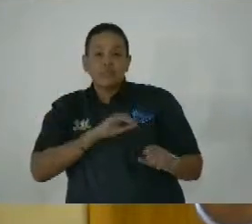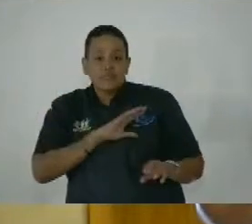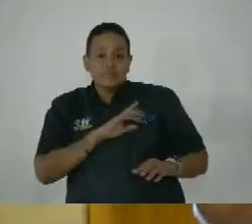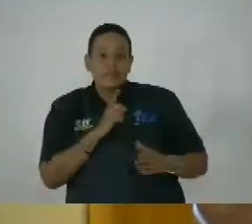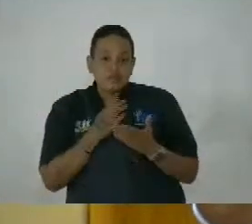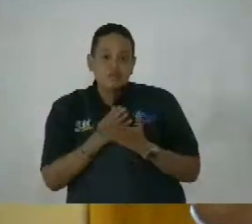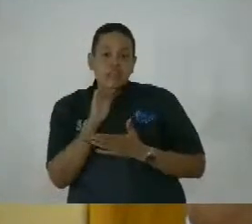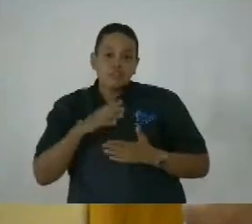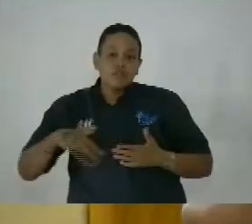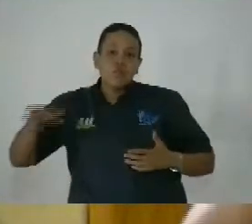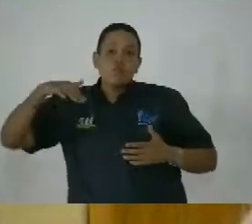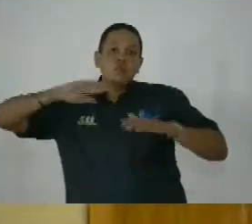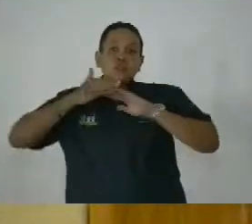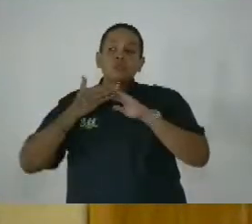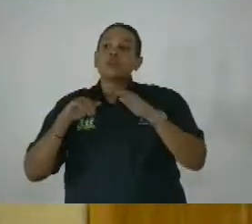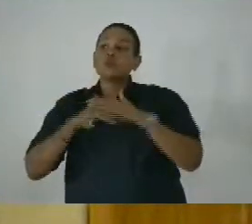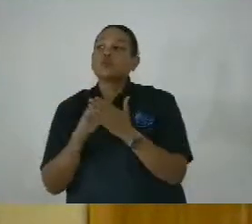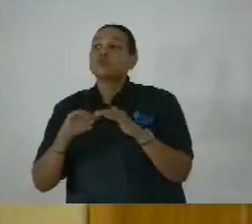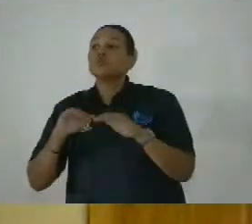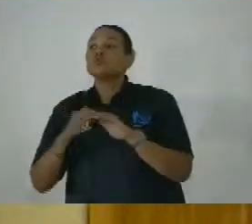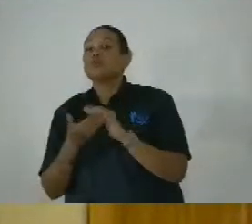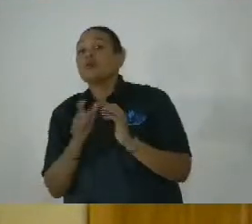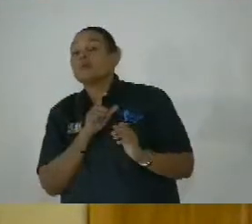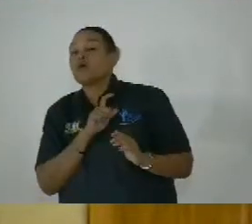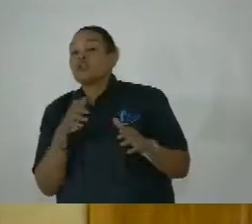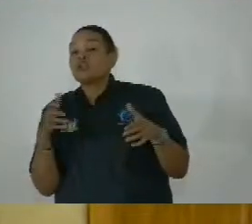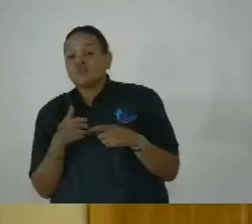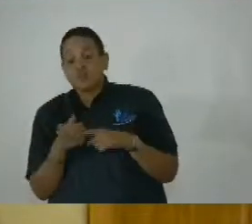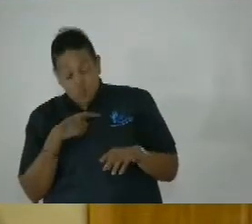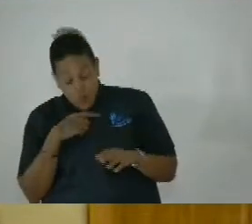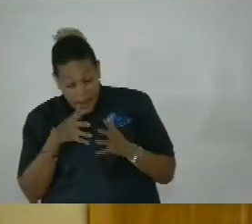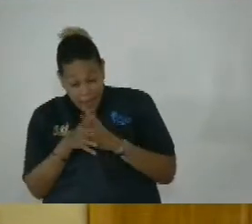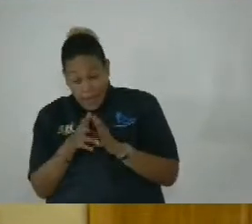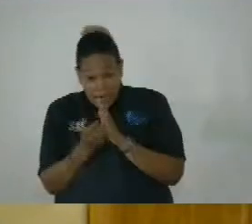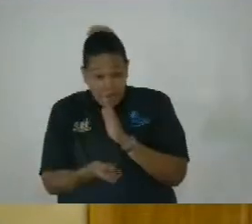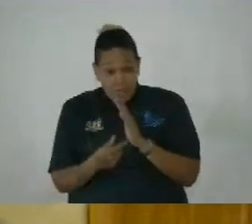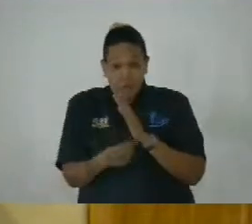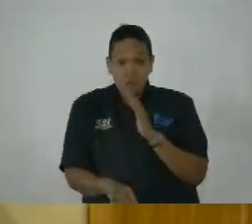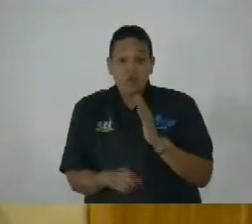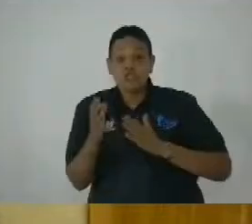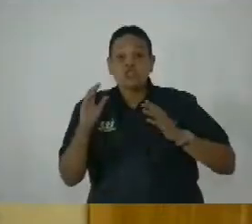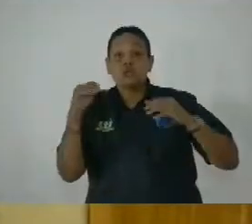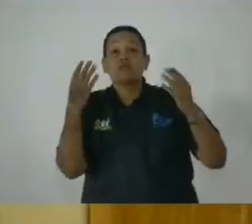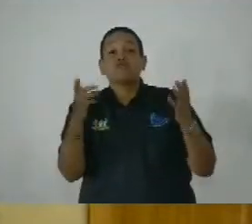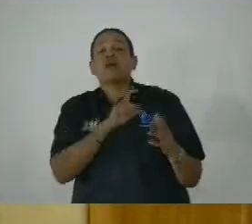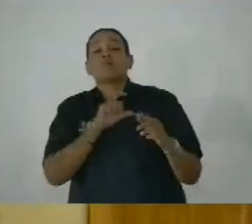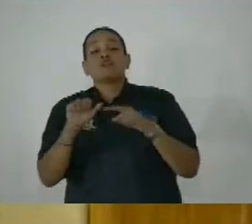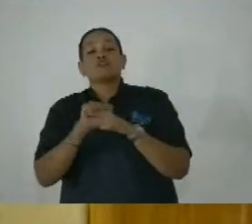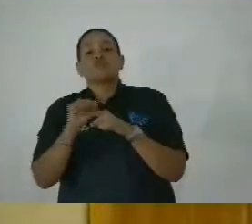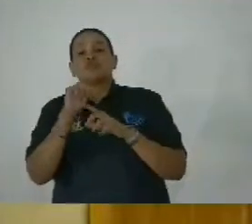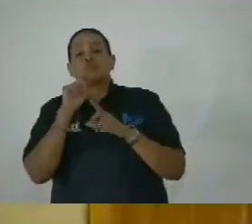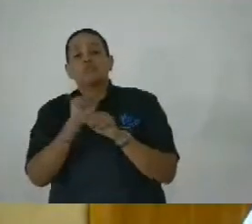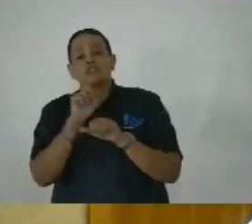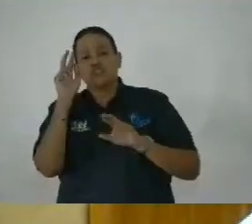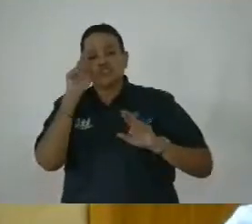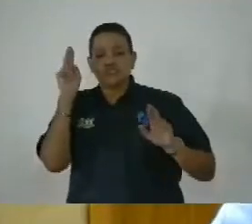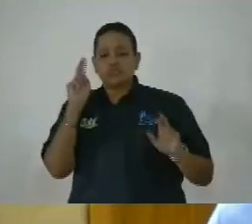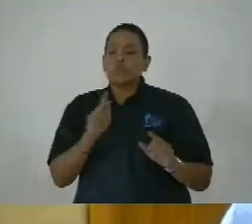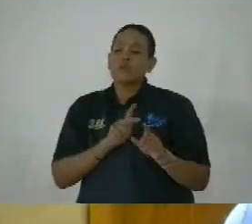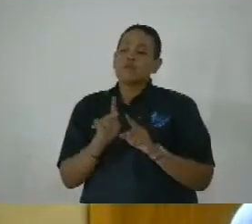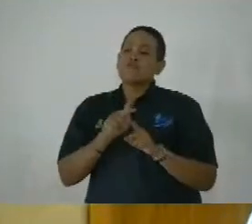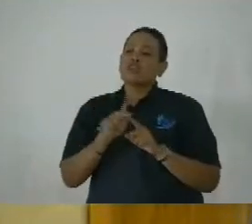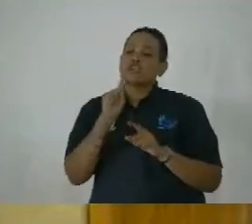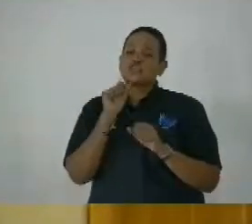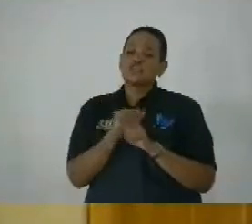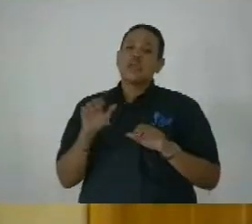Jamaican. It's a new Jamaica Police Force. We're embedding quality service delivery into the police training to ensure respectful and professional interaction